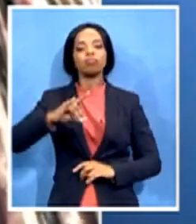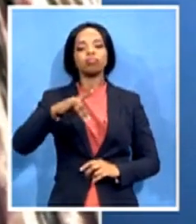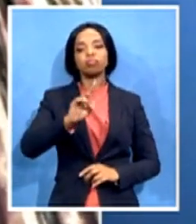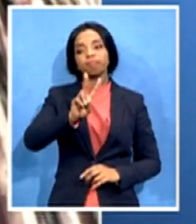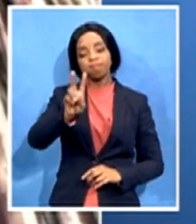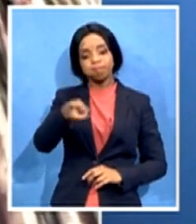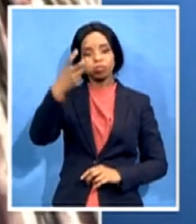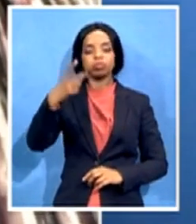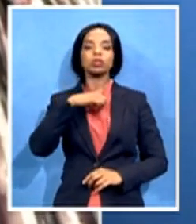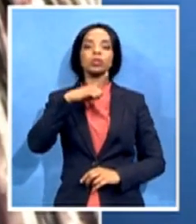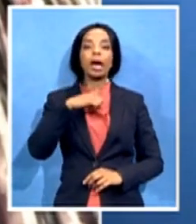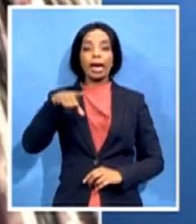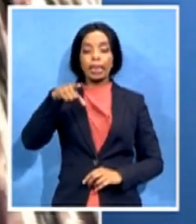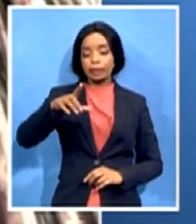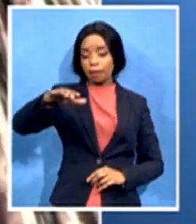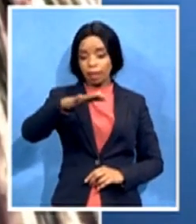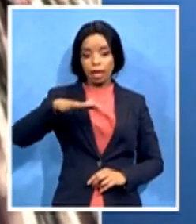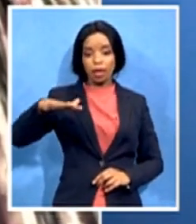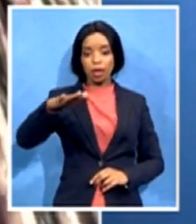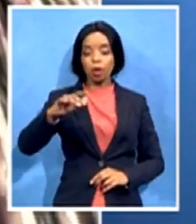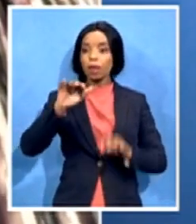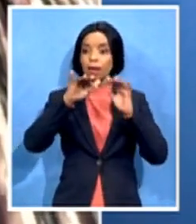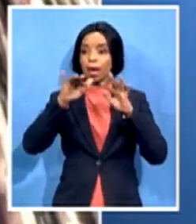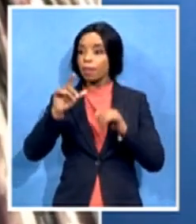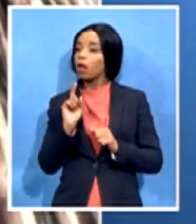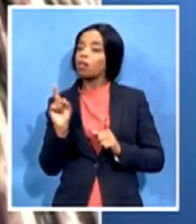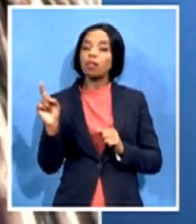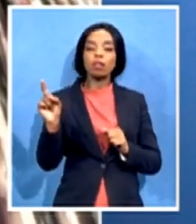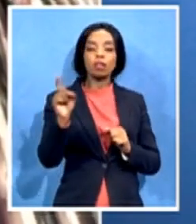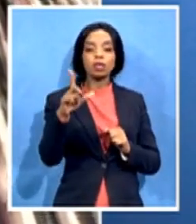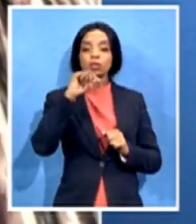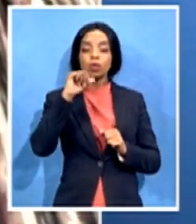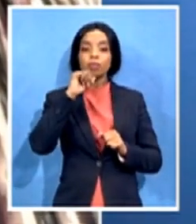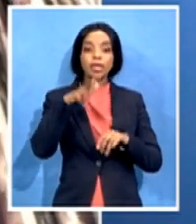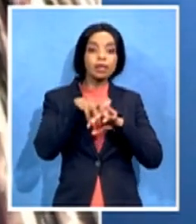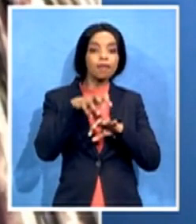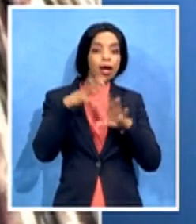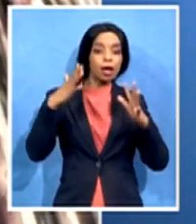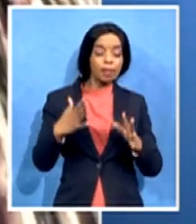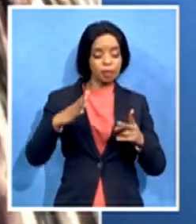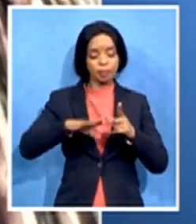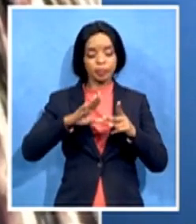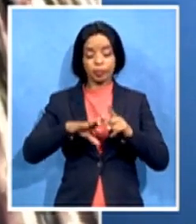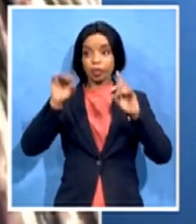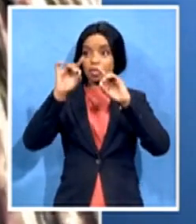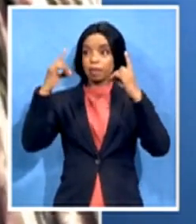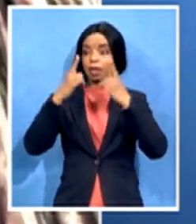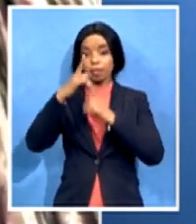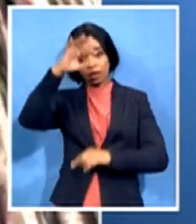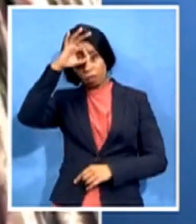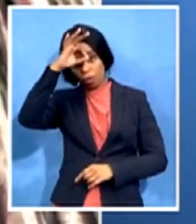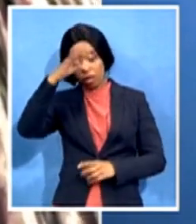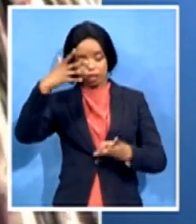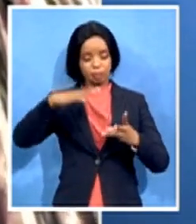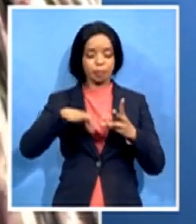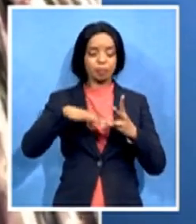all role players, farmers, the Department of Police, Department of Justice, and any other